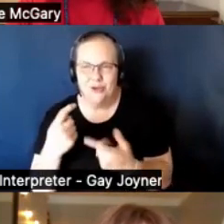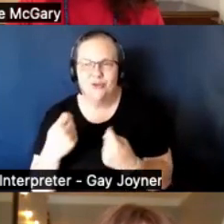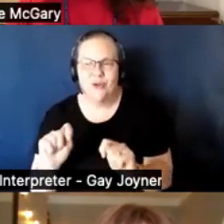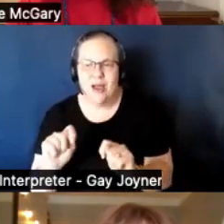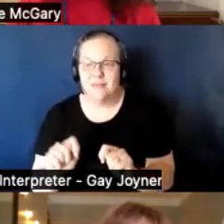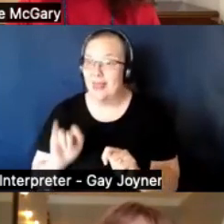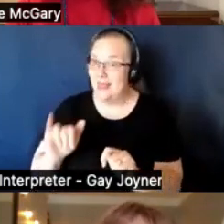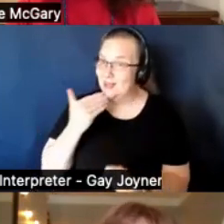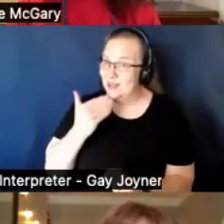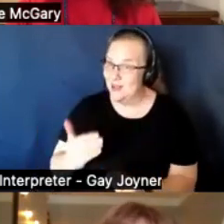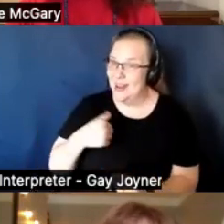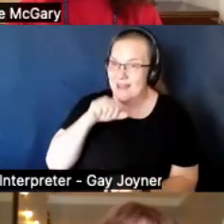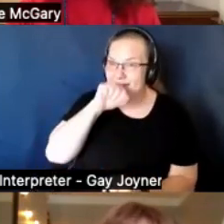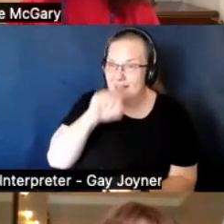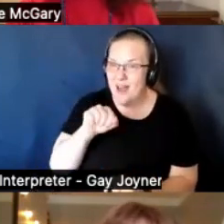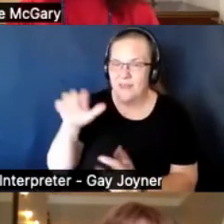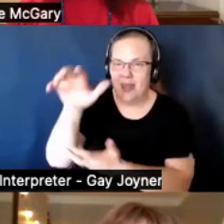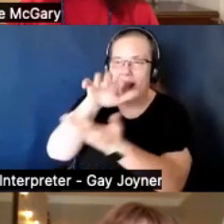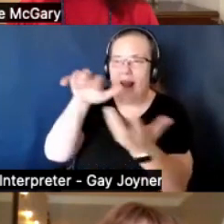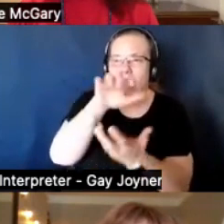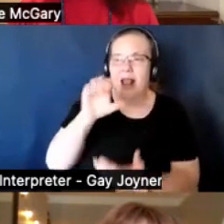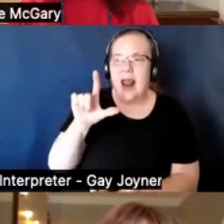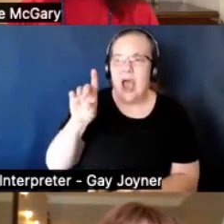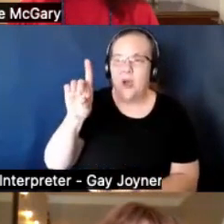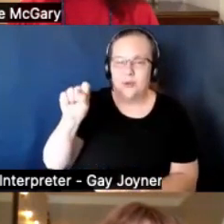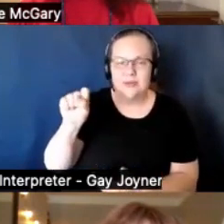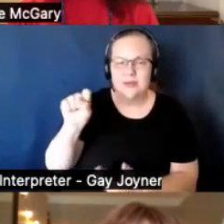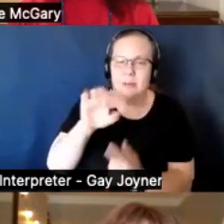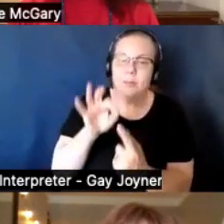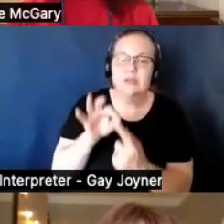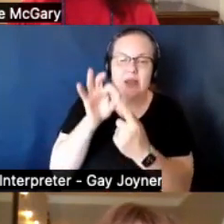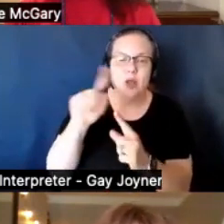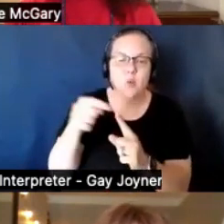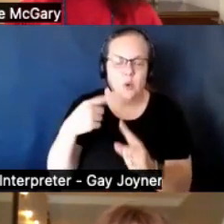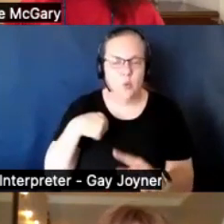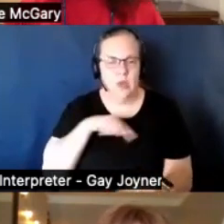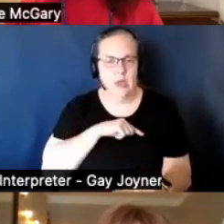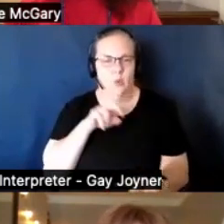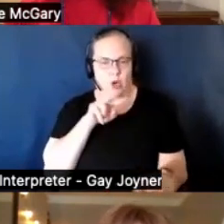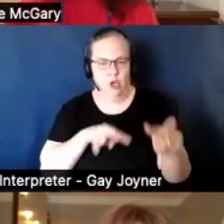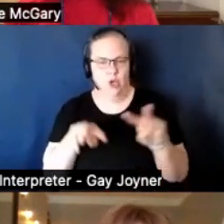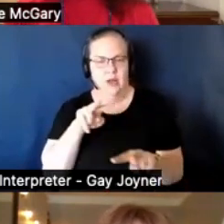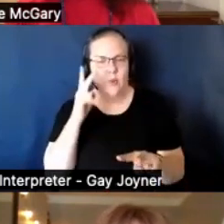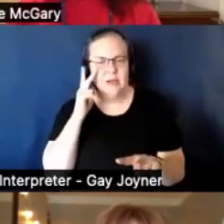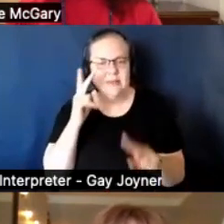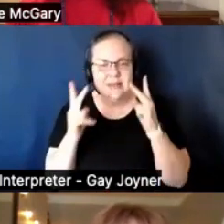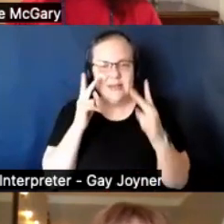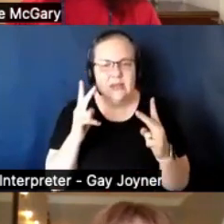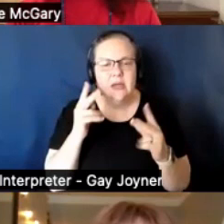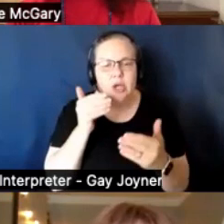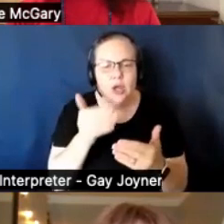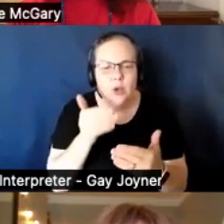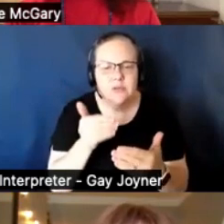That's good. That's good. I love the clouds in this one. I thought particularly when we were looking, and we could see it, pretty much close